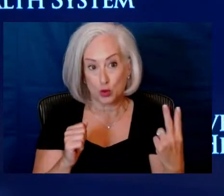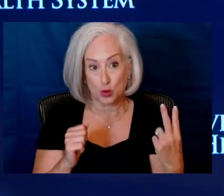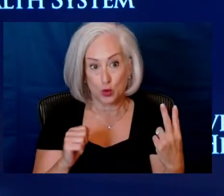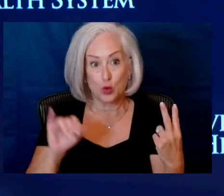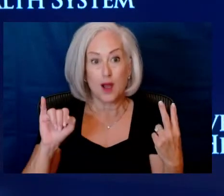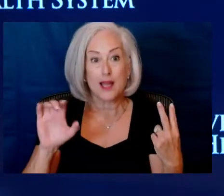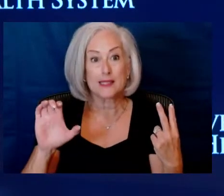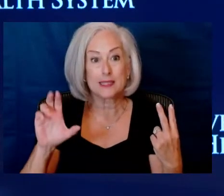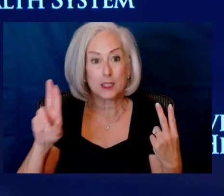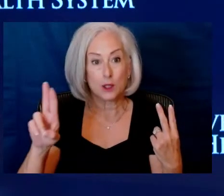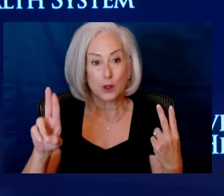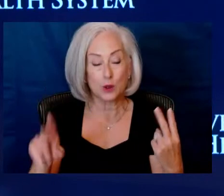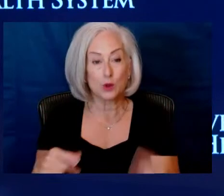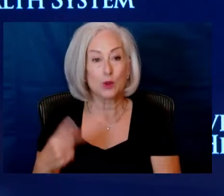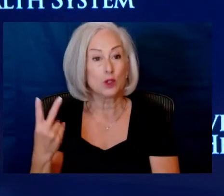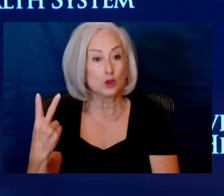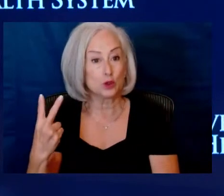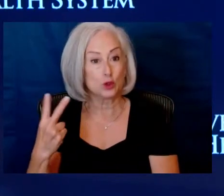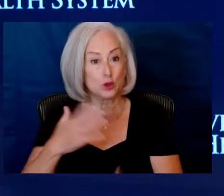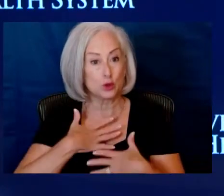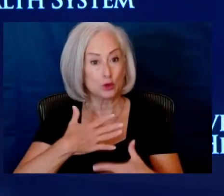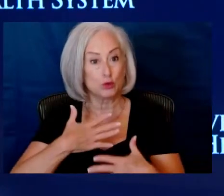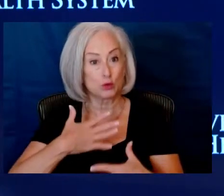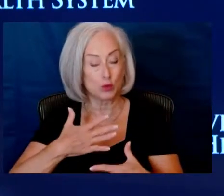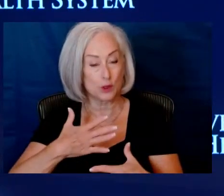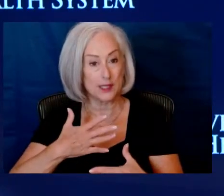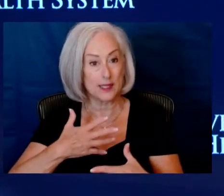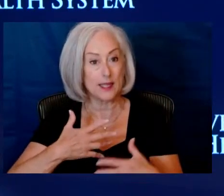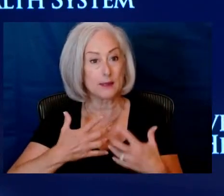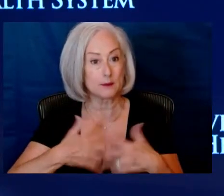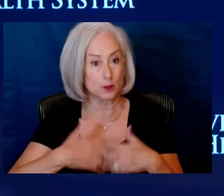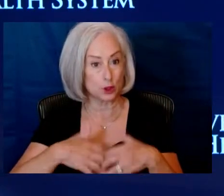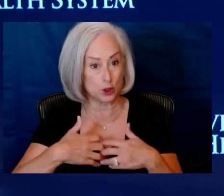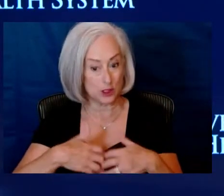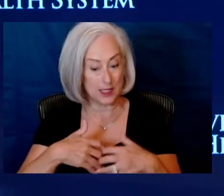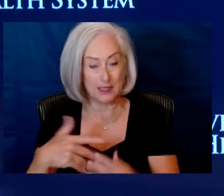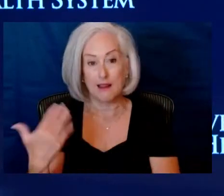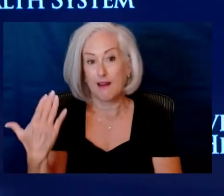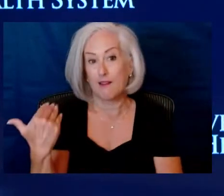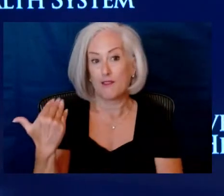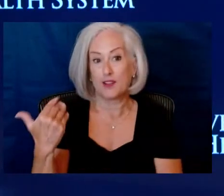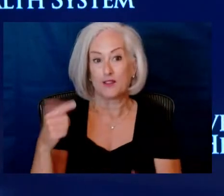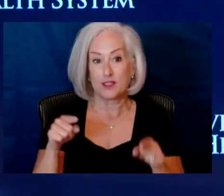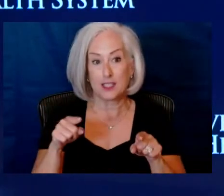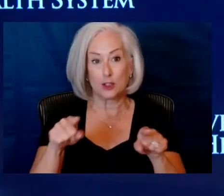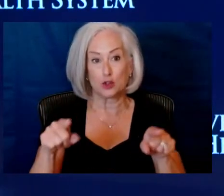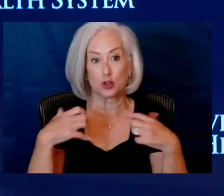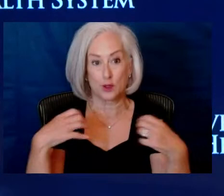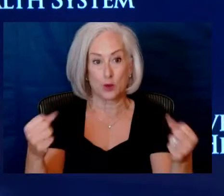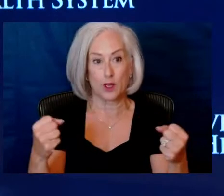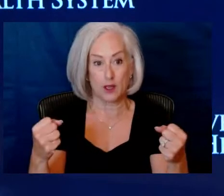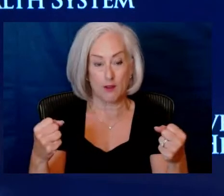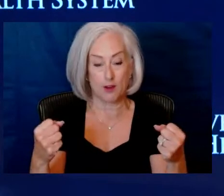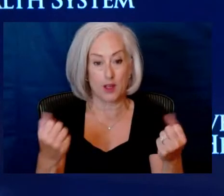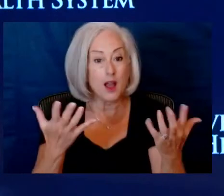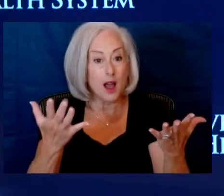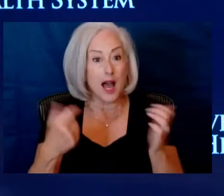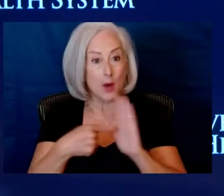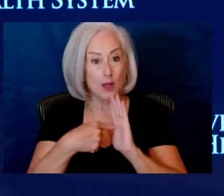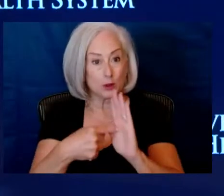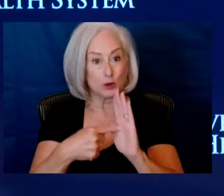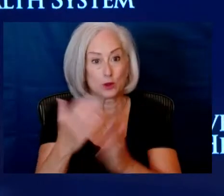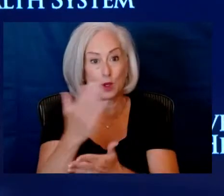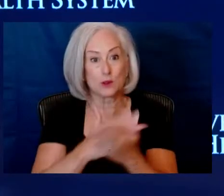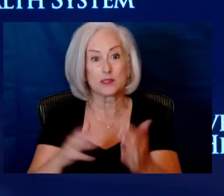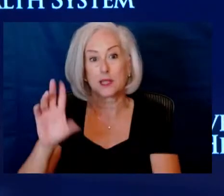ventilator, and we still have 15 in that recovery period as well. But I'd like to show some data that we did take because of community questions,